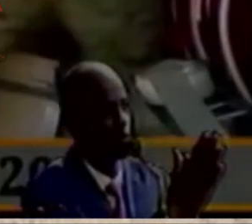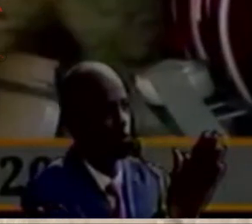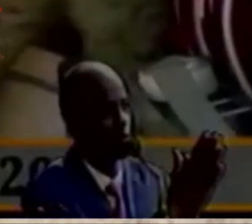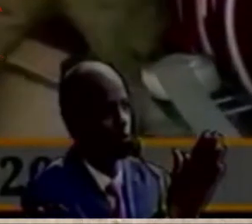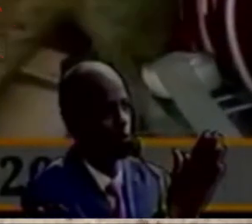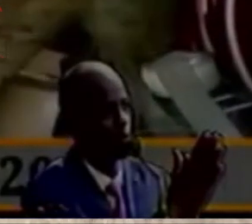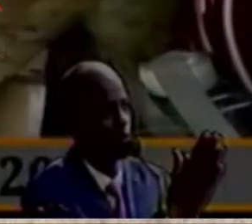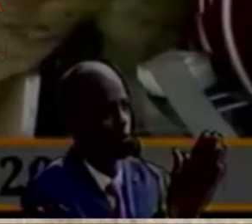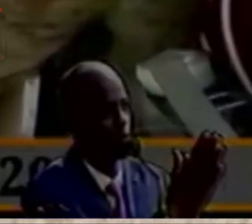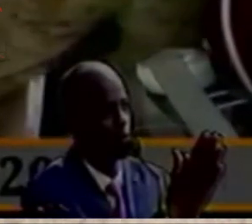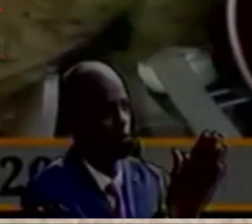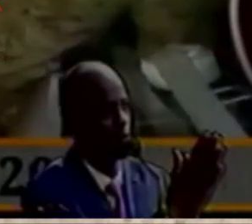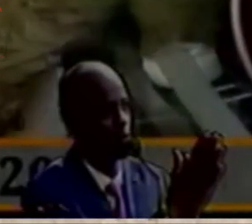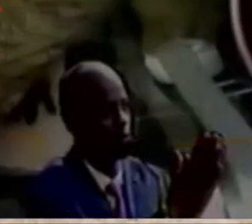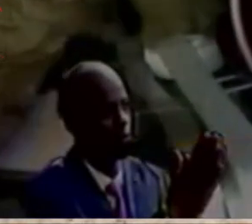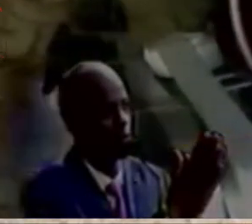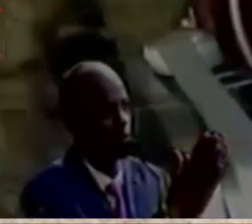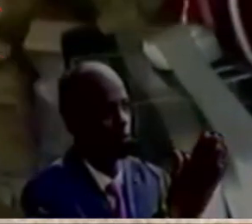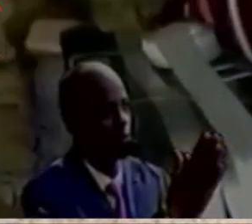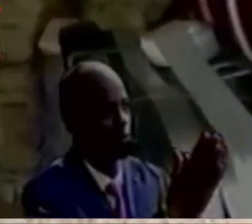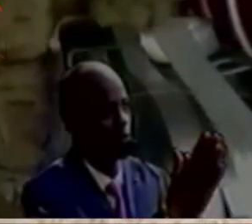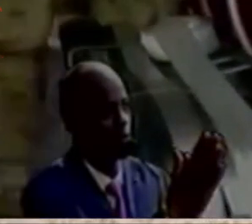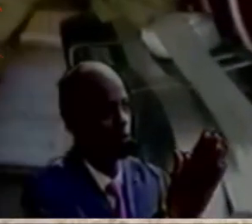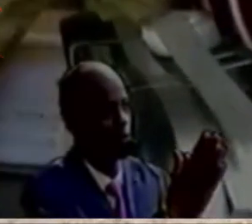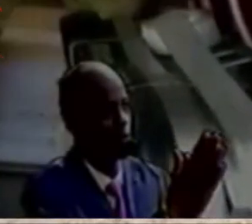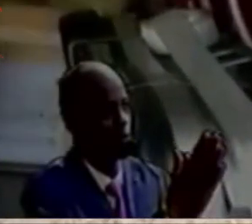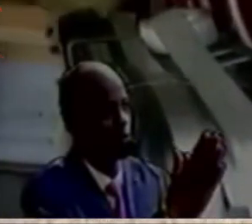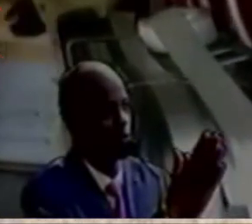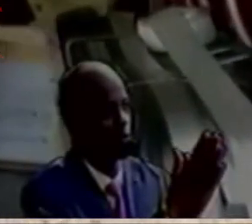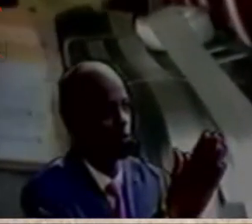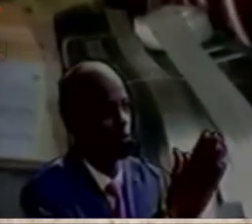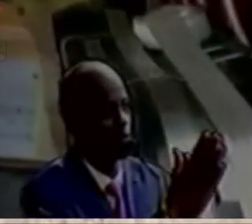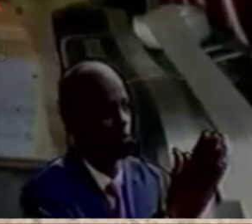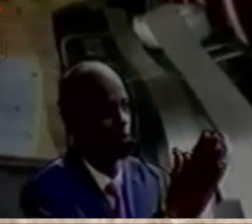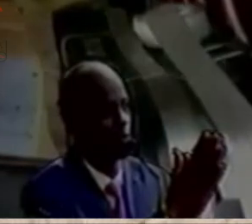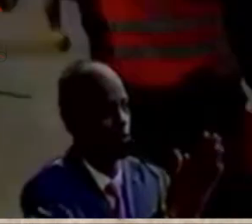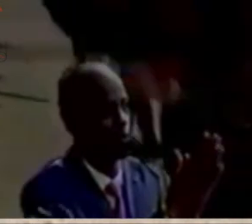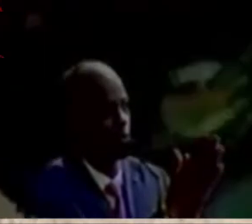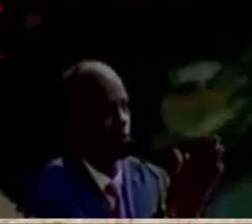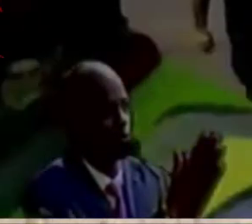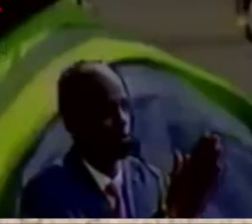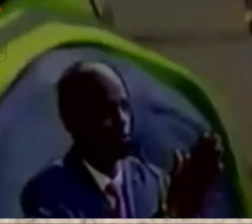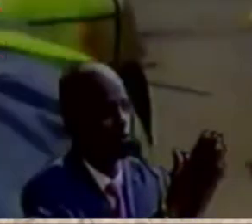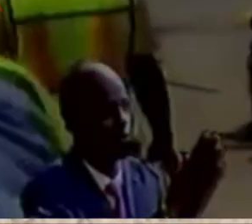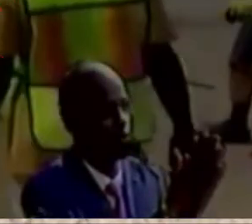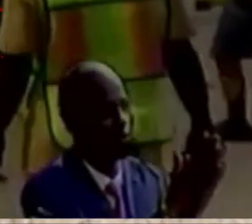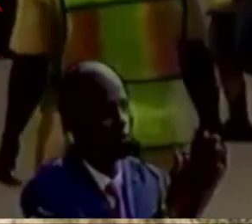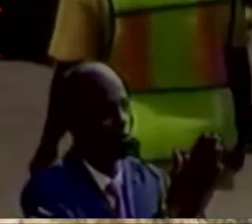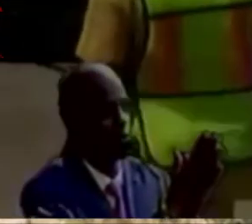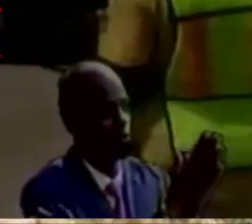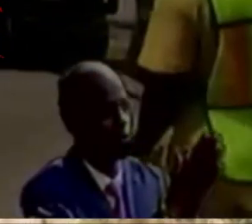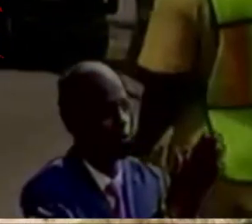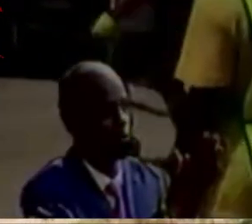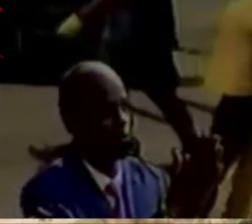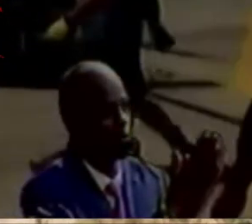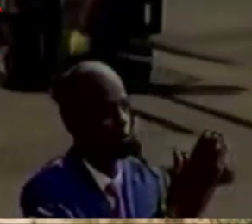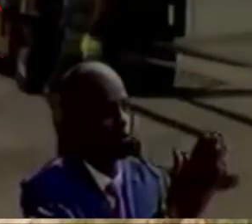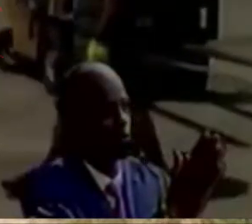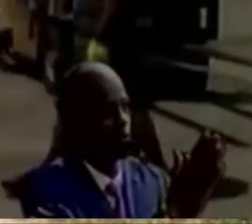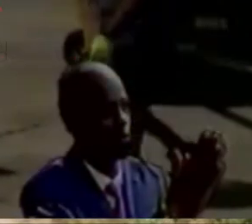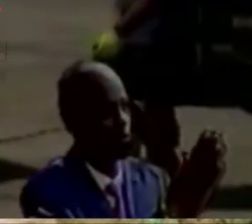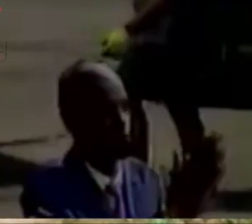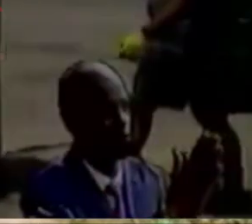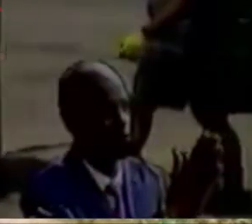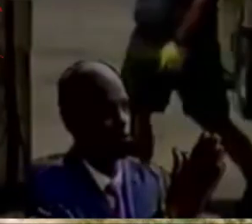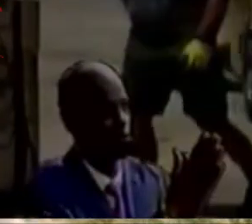area, supplies. And what we do is during any type of a disaster like this, we get as many volunteers as we can